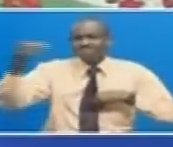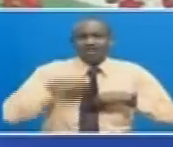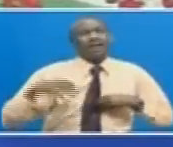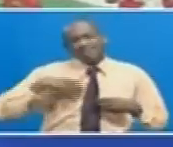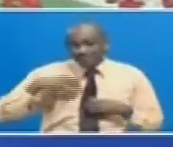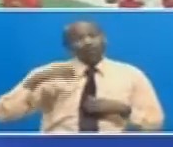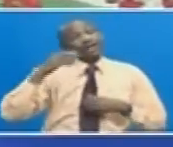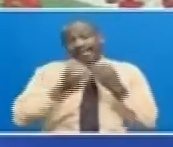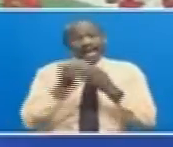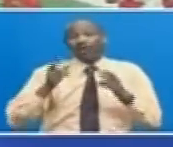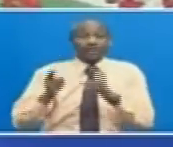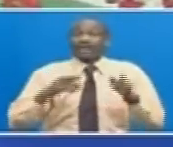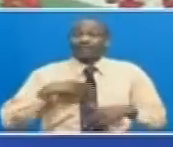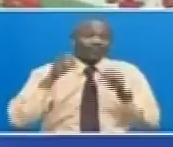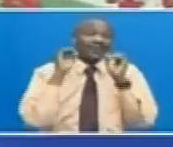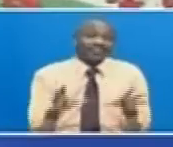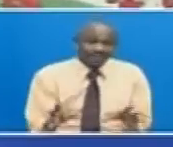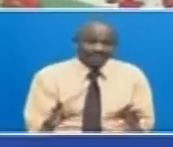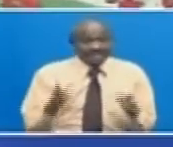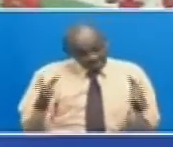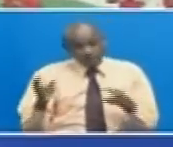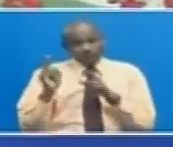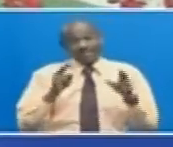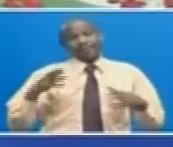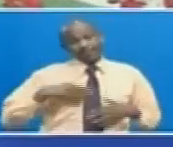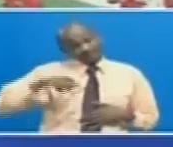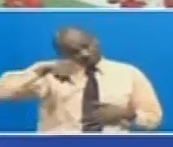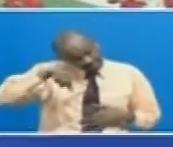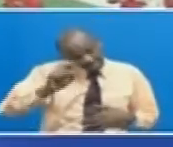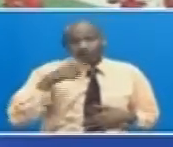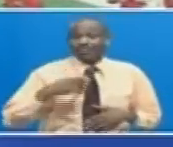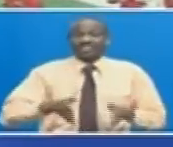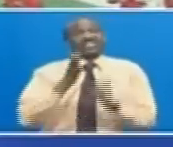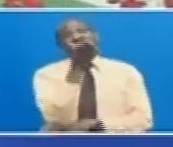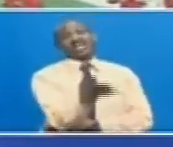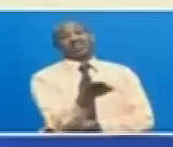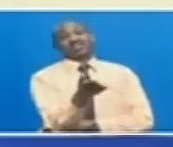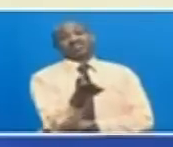the ordinary people. And the ordinary people are now some of the graduates on the streets. It is